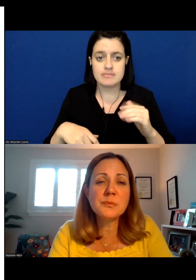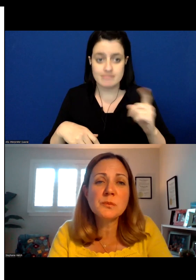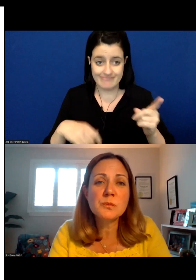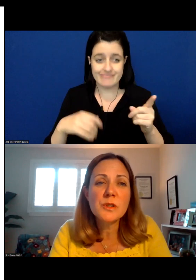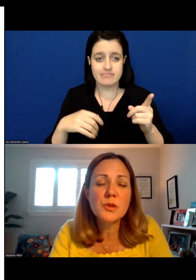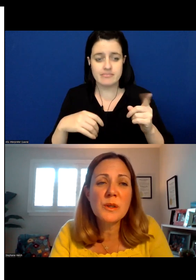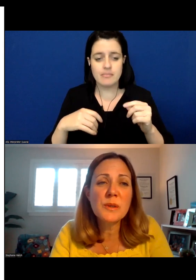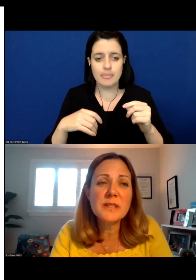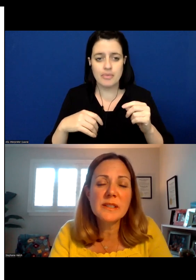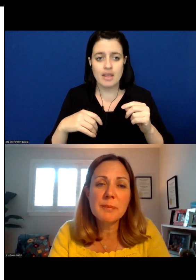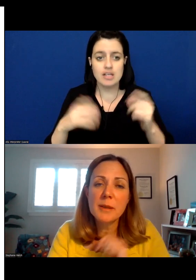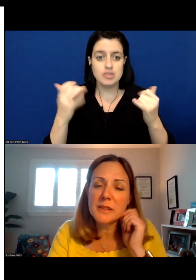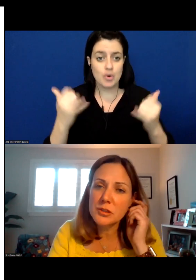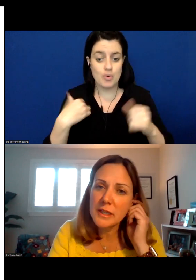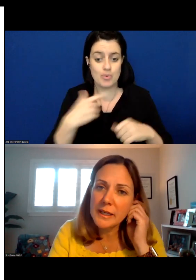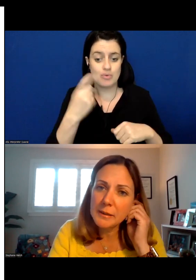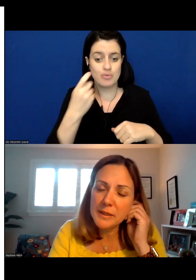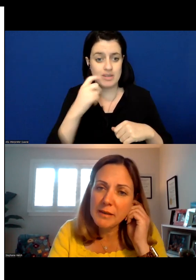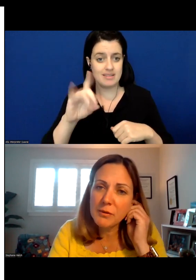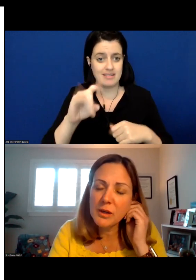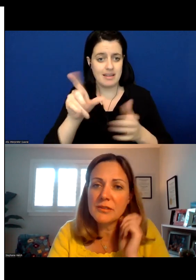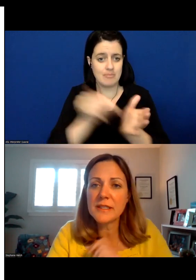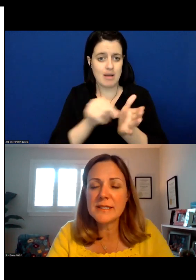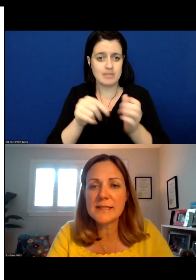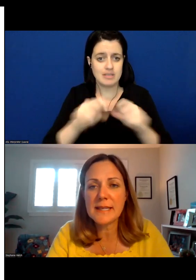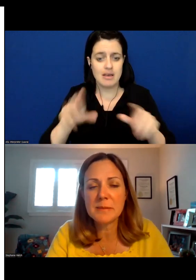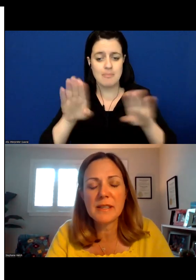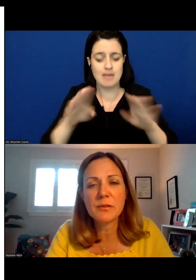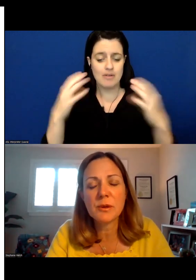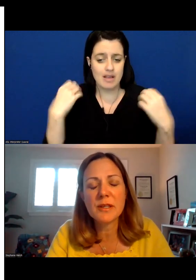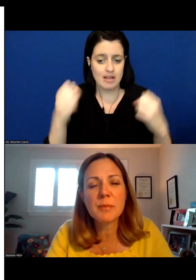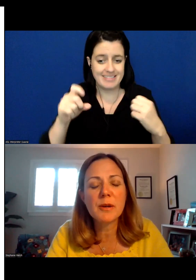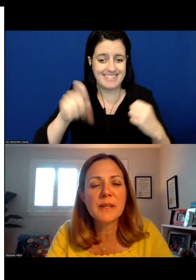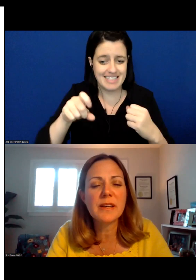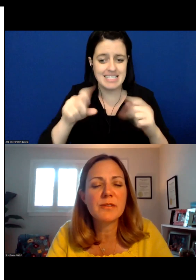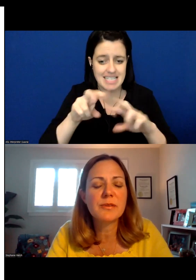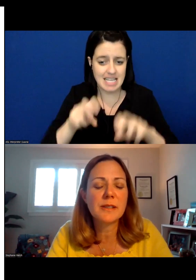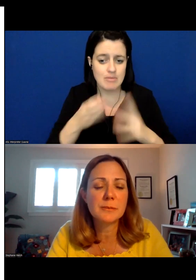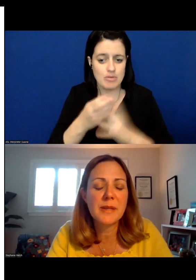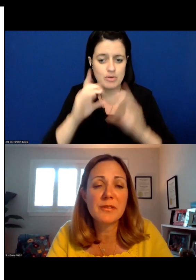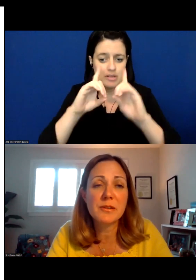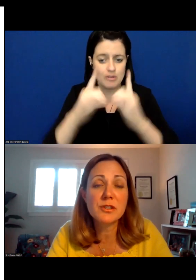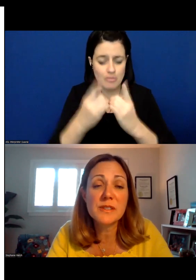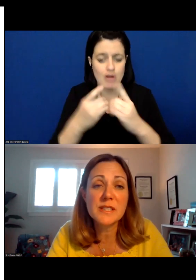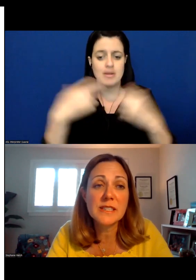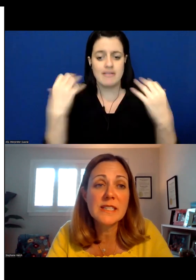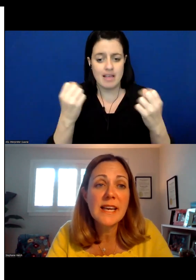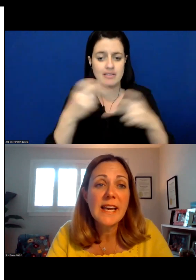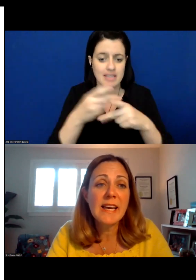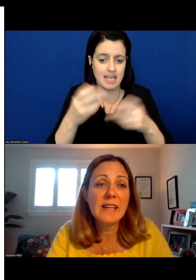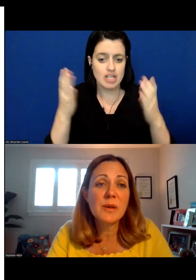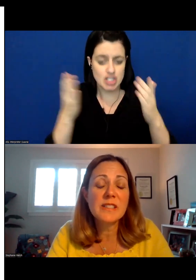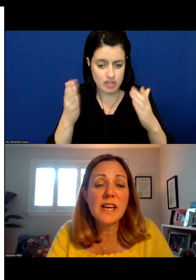So we recently published a behavioral health needs assessment through our Department of Healthcare